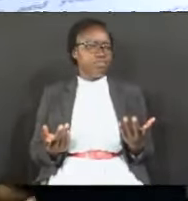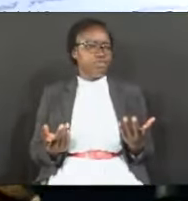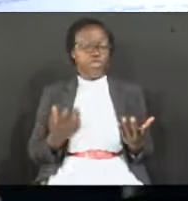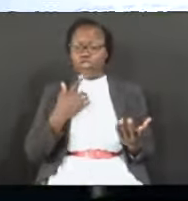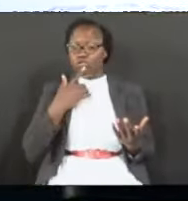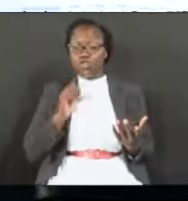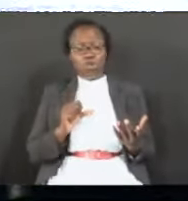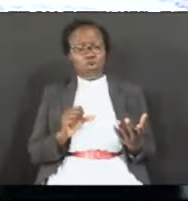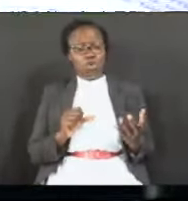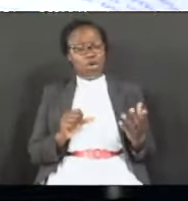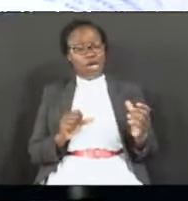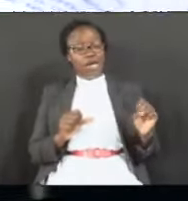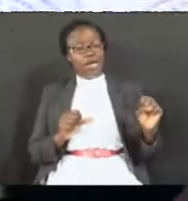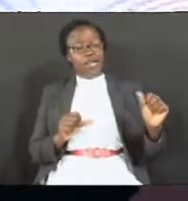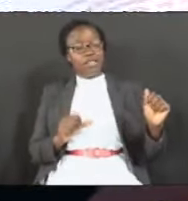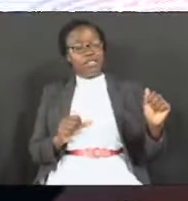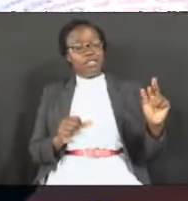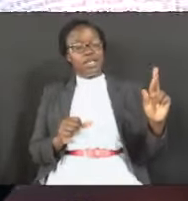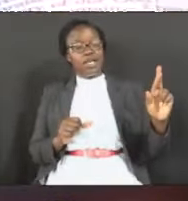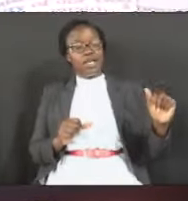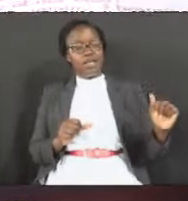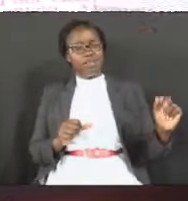So Sarah watched that